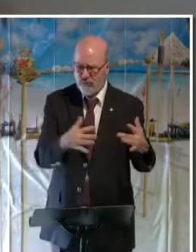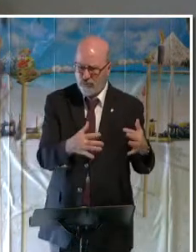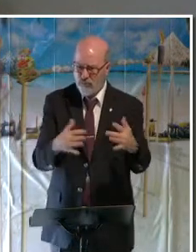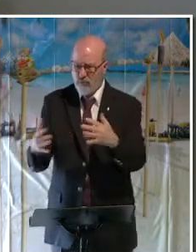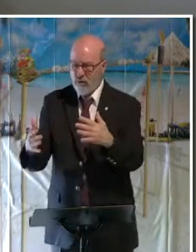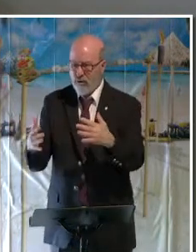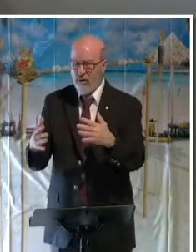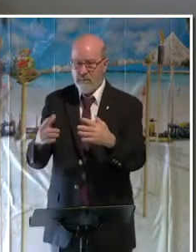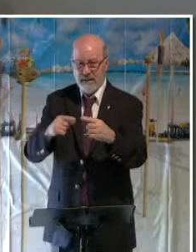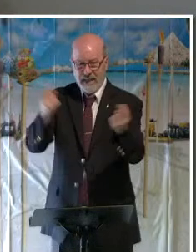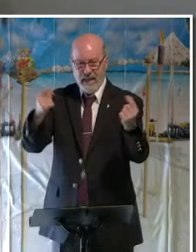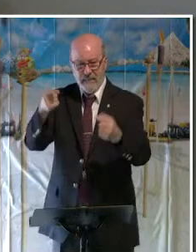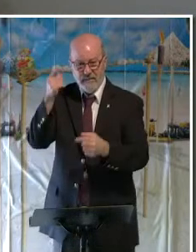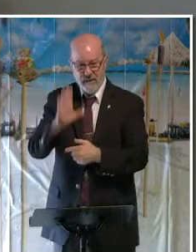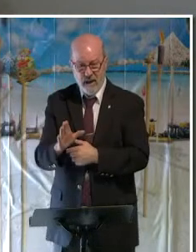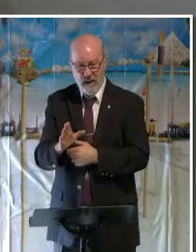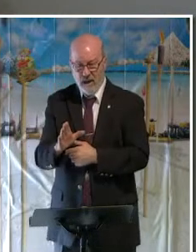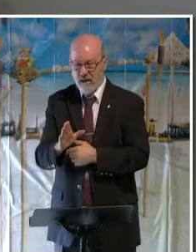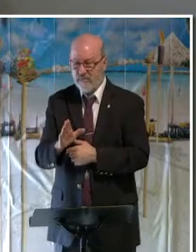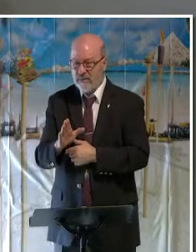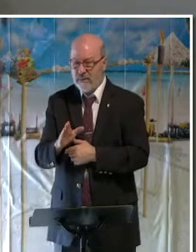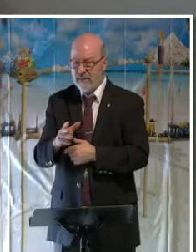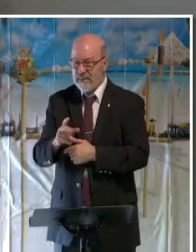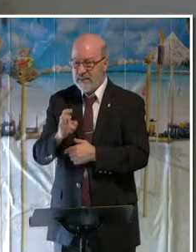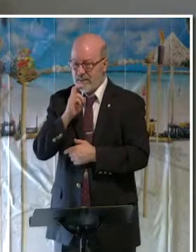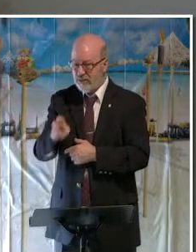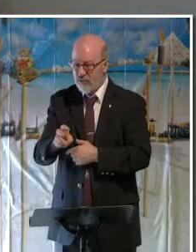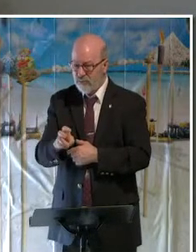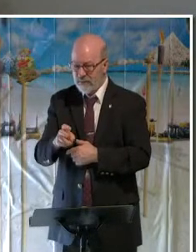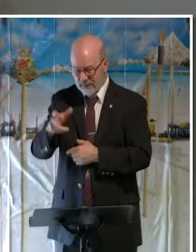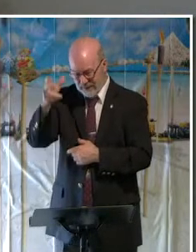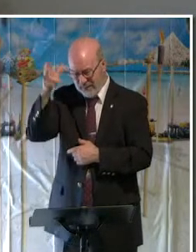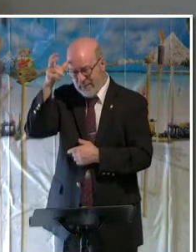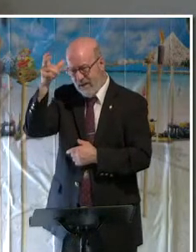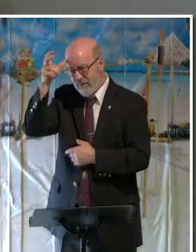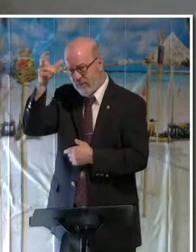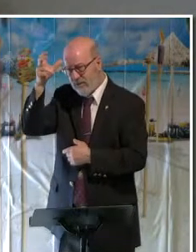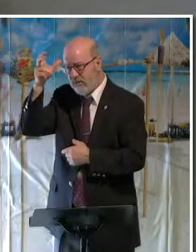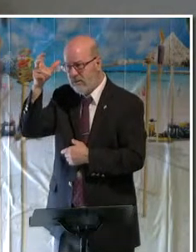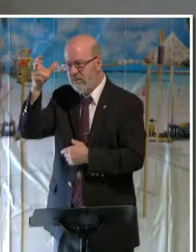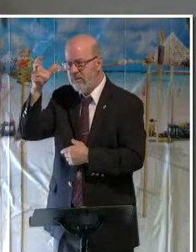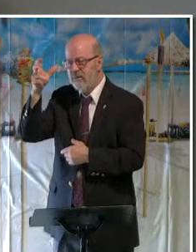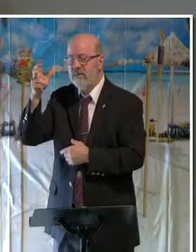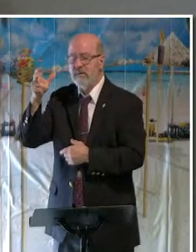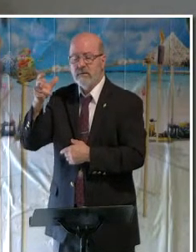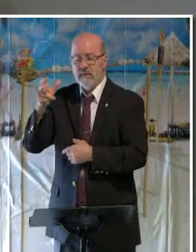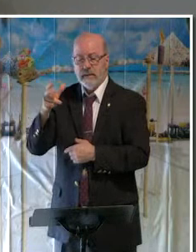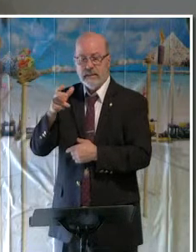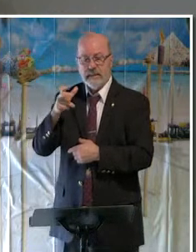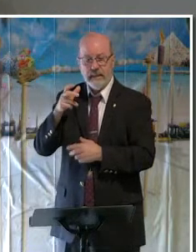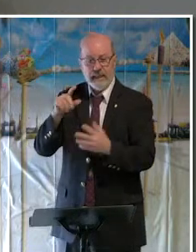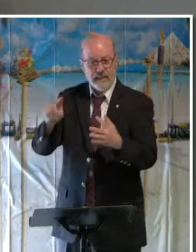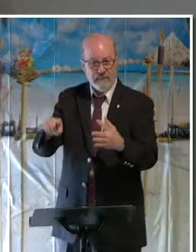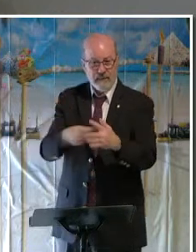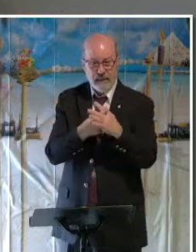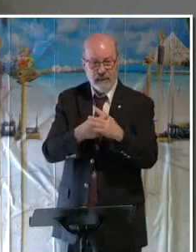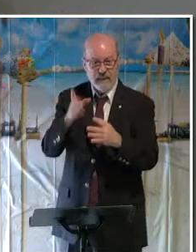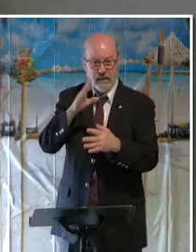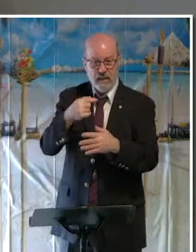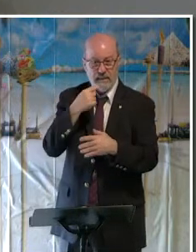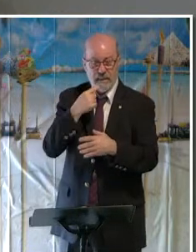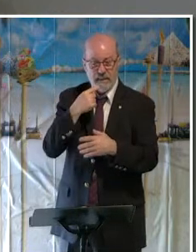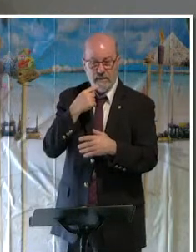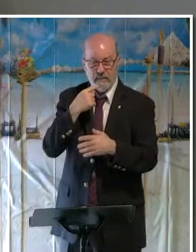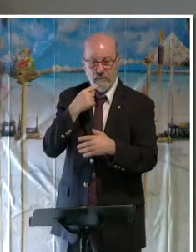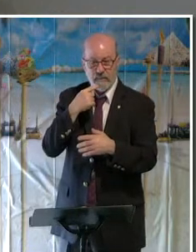by the enemy of God, that old serpent, Satan, the devil. In the very beginning, God